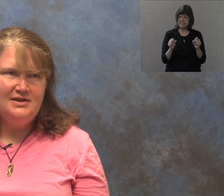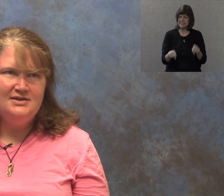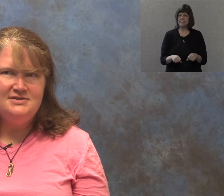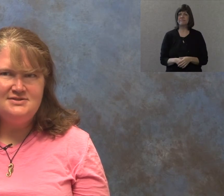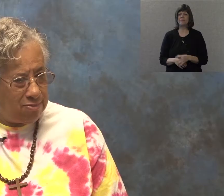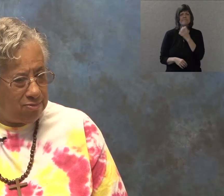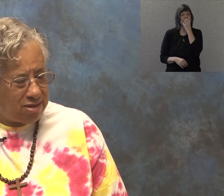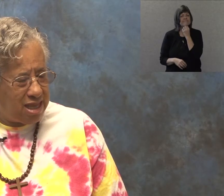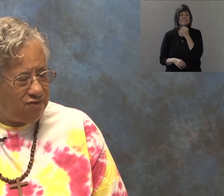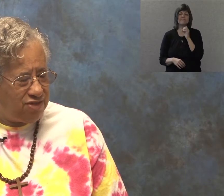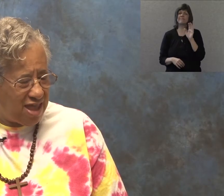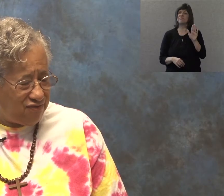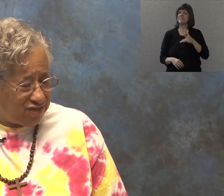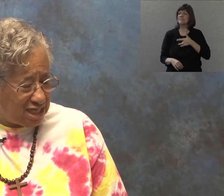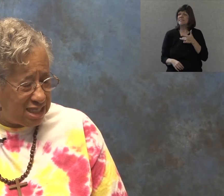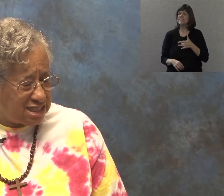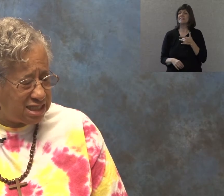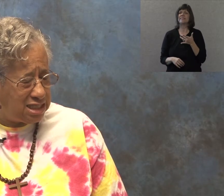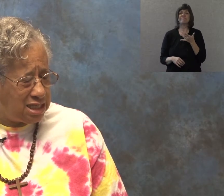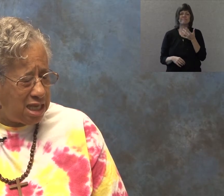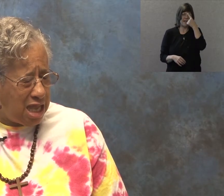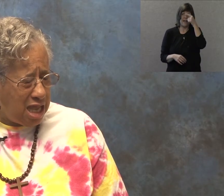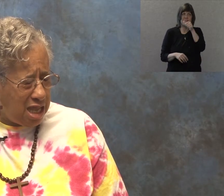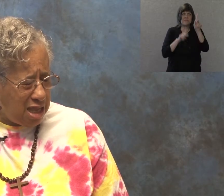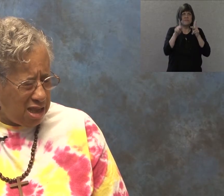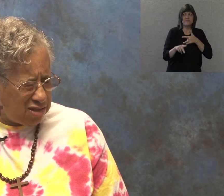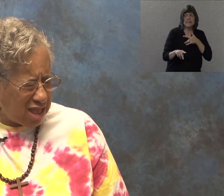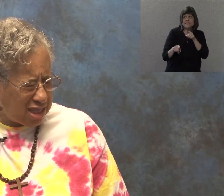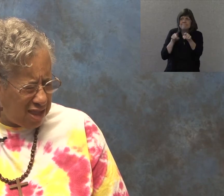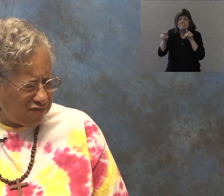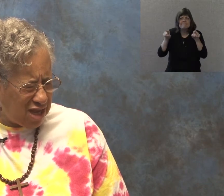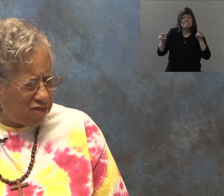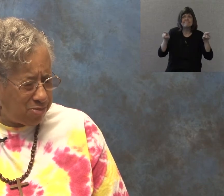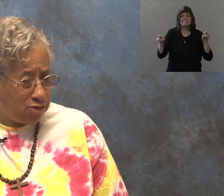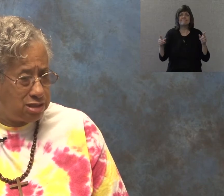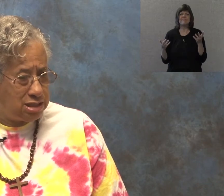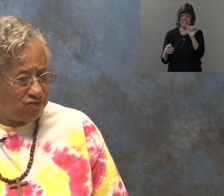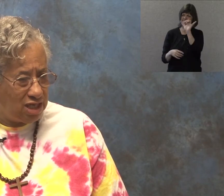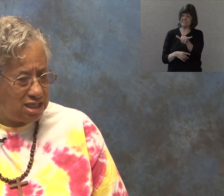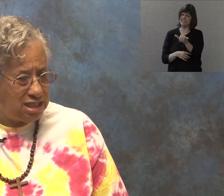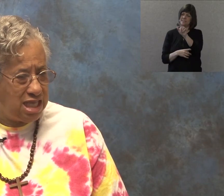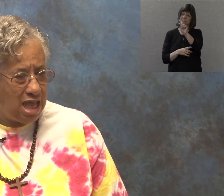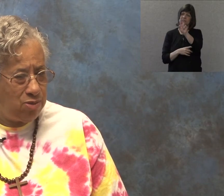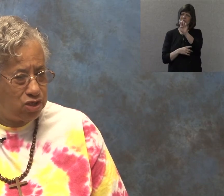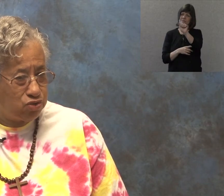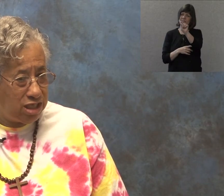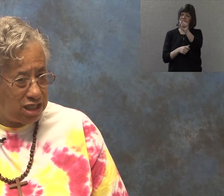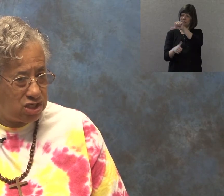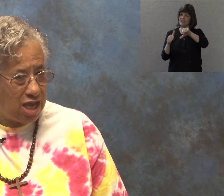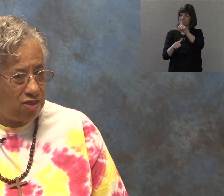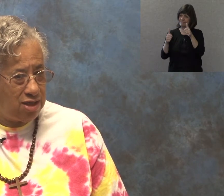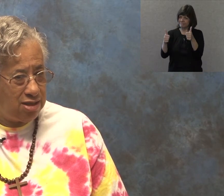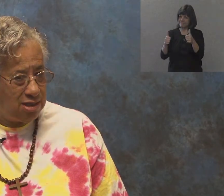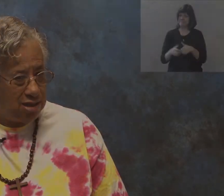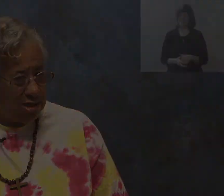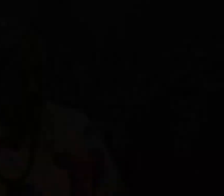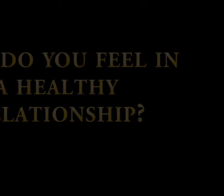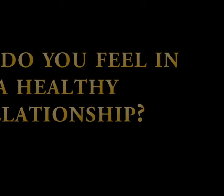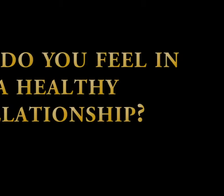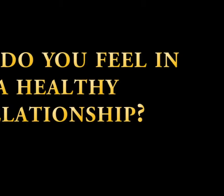honest opinions. Care for their feelings and they care for the other person's feelings. It's how we treat each